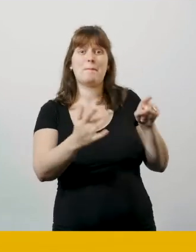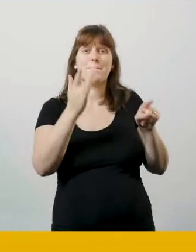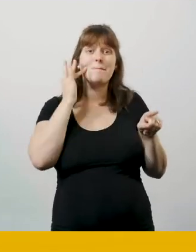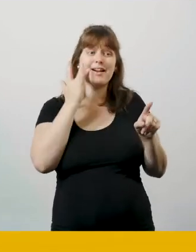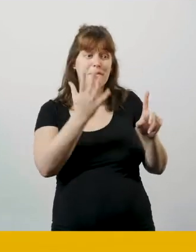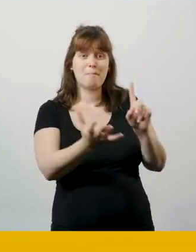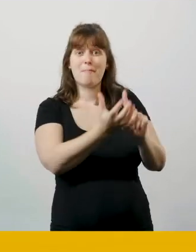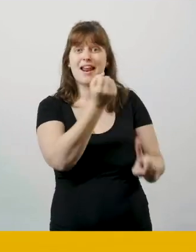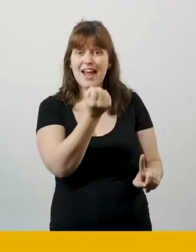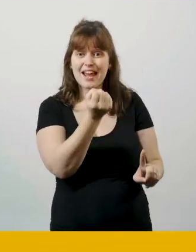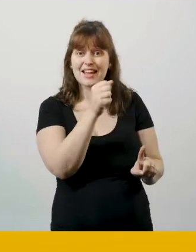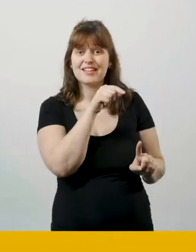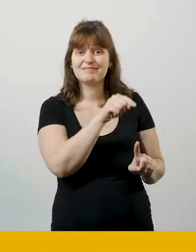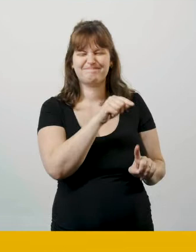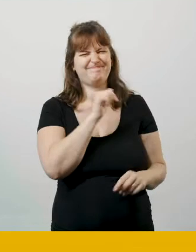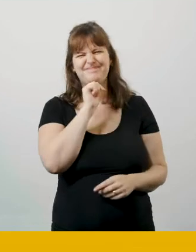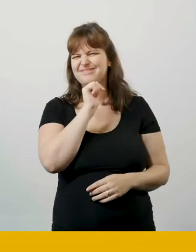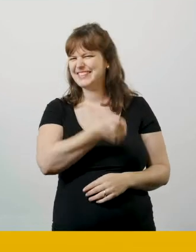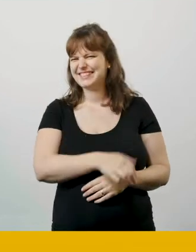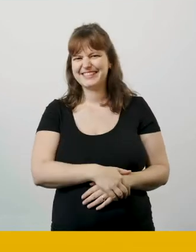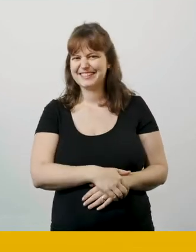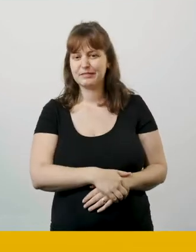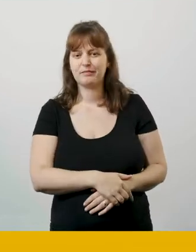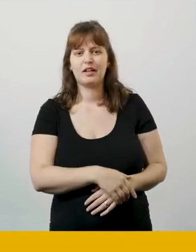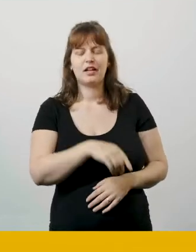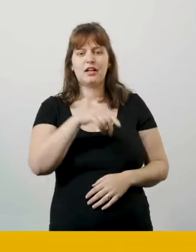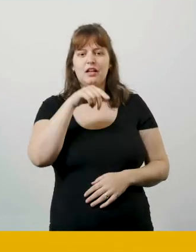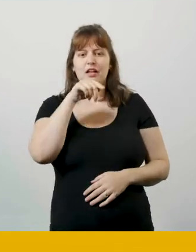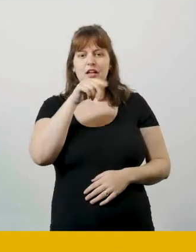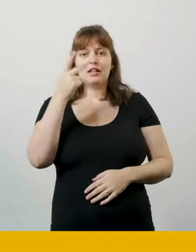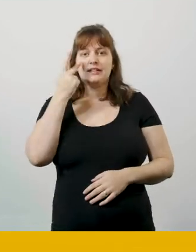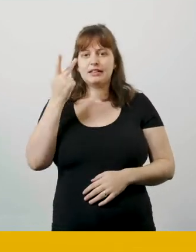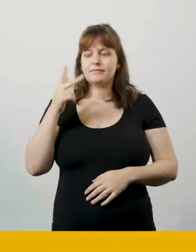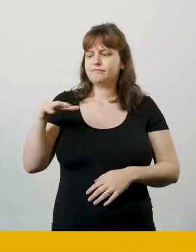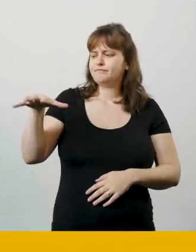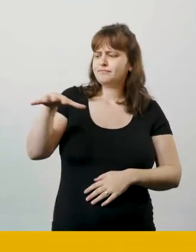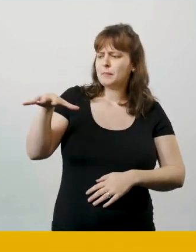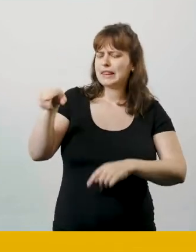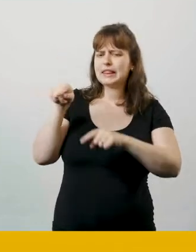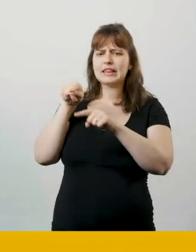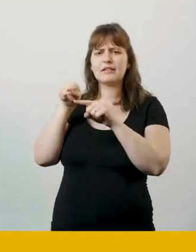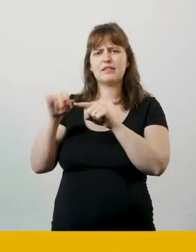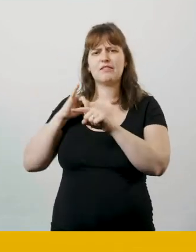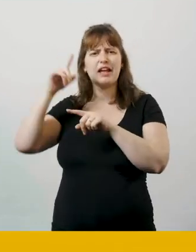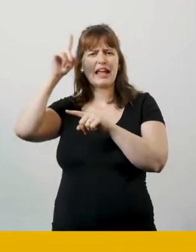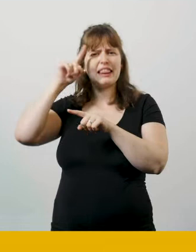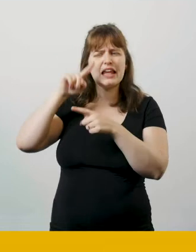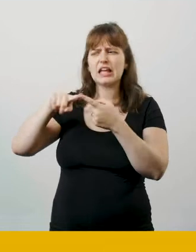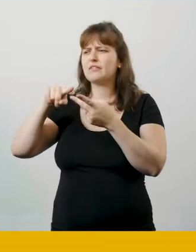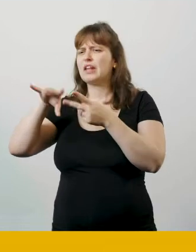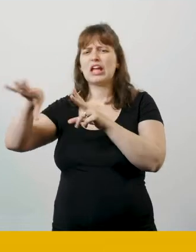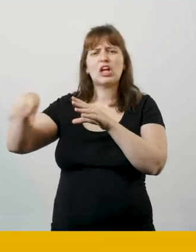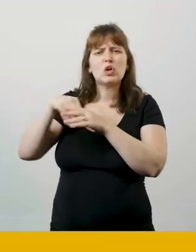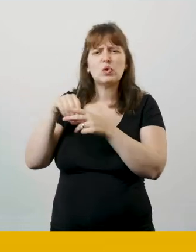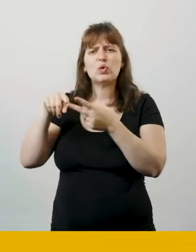to actually achieve it. It is very relevant in an area where ethics,